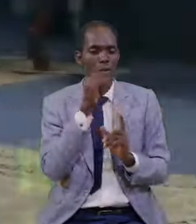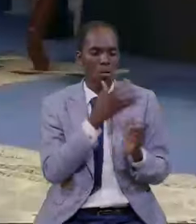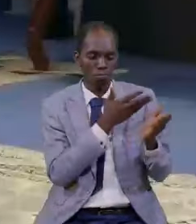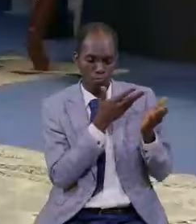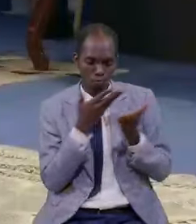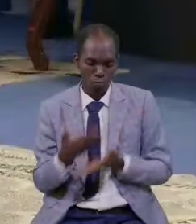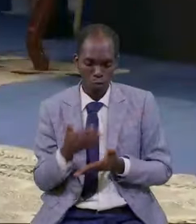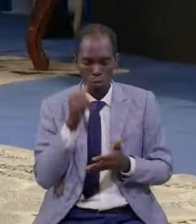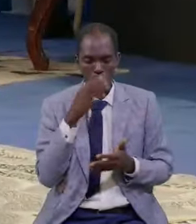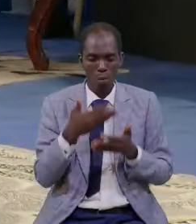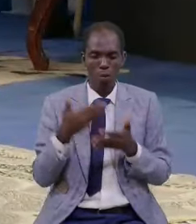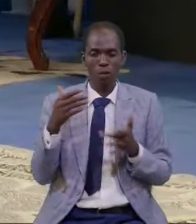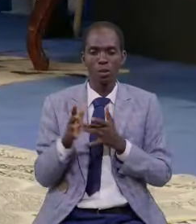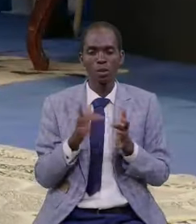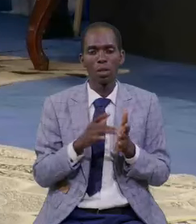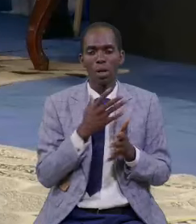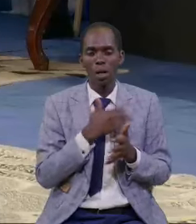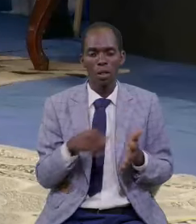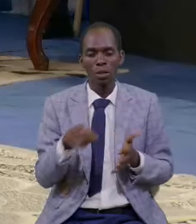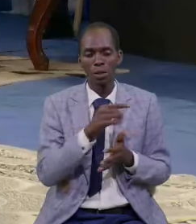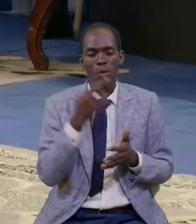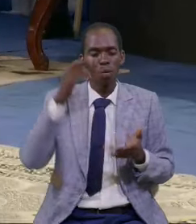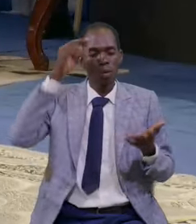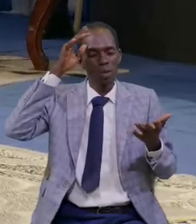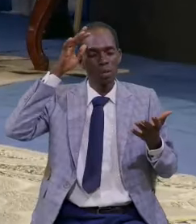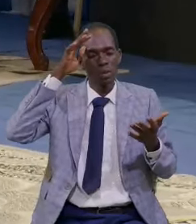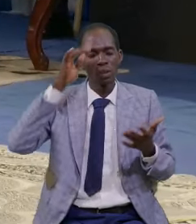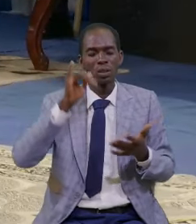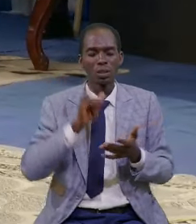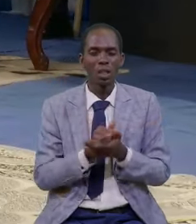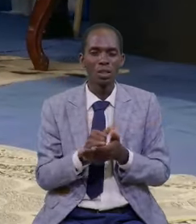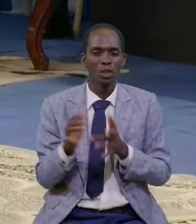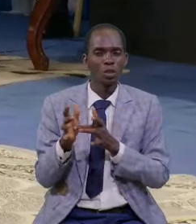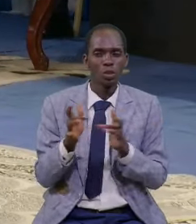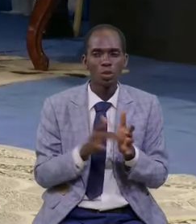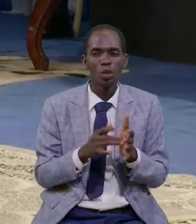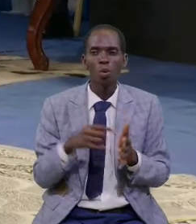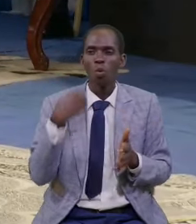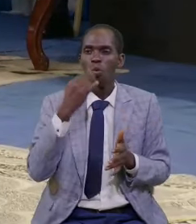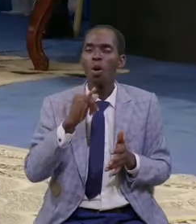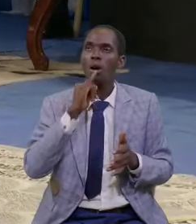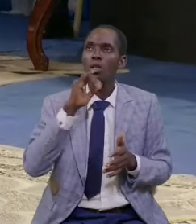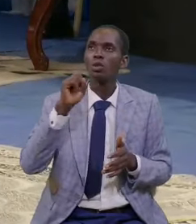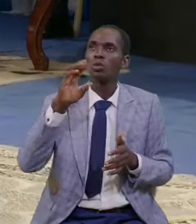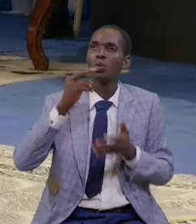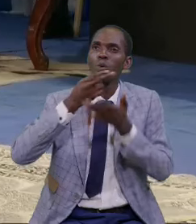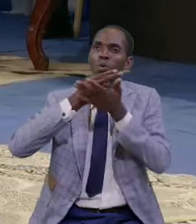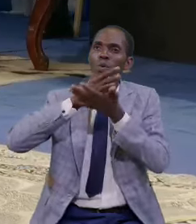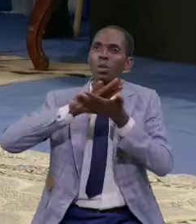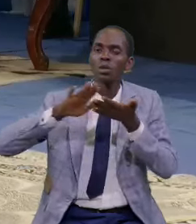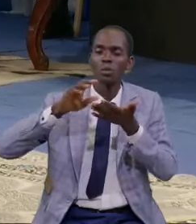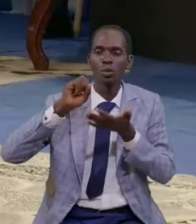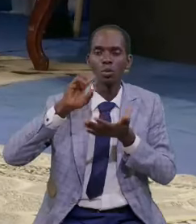were expecting one thing, that Jesus, who is so holy, who is so pure, who is so great, who